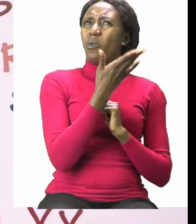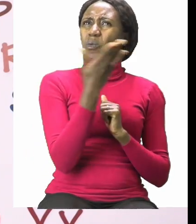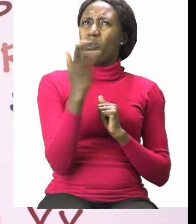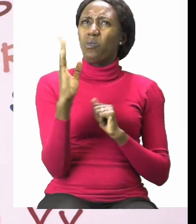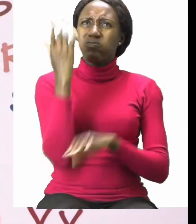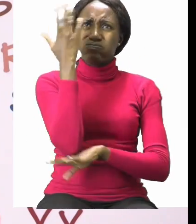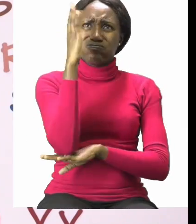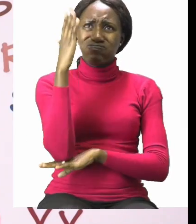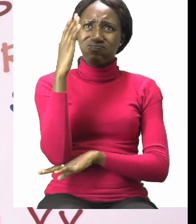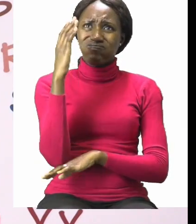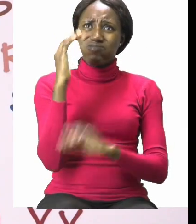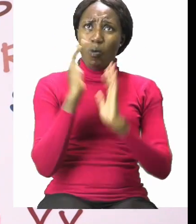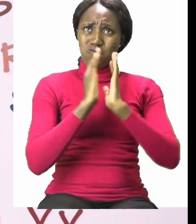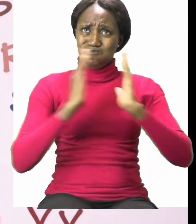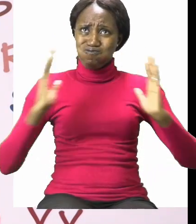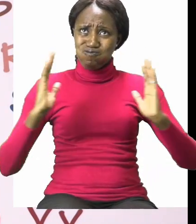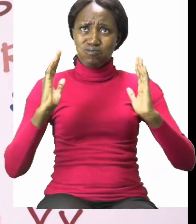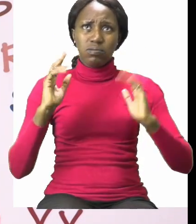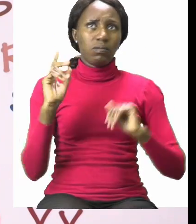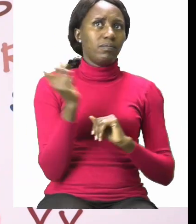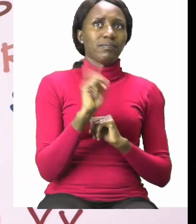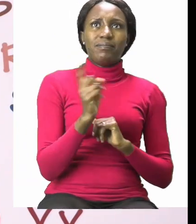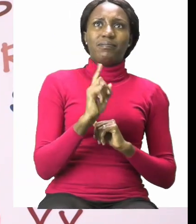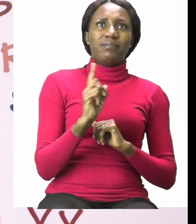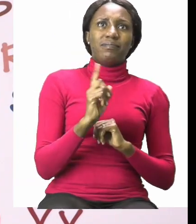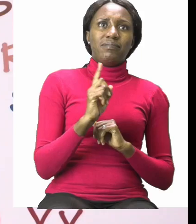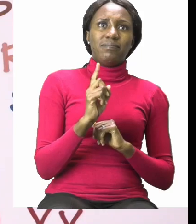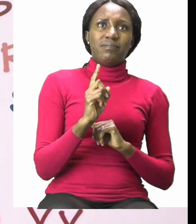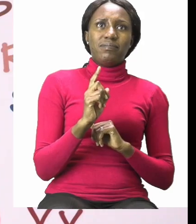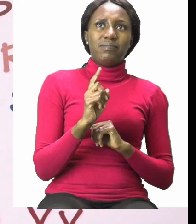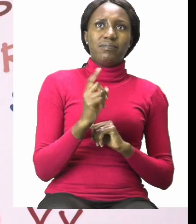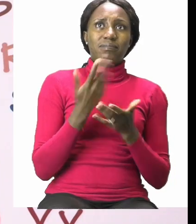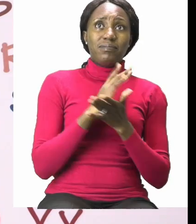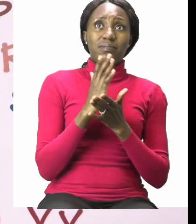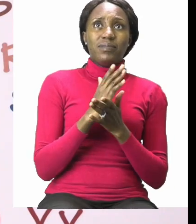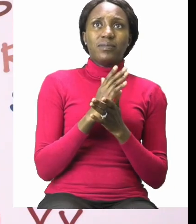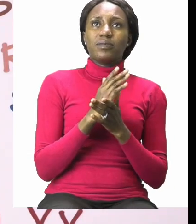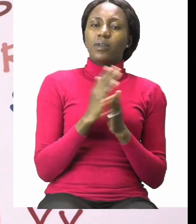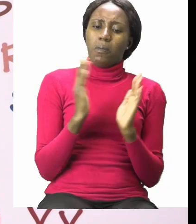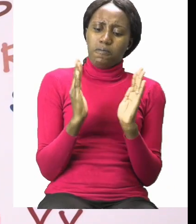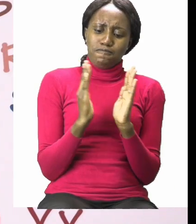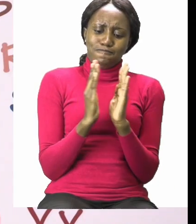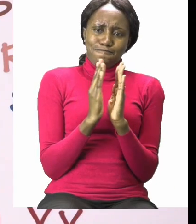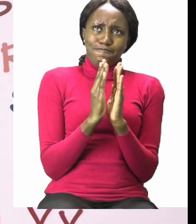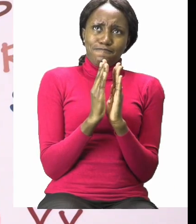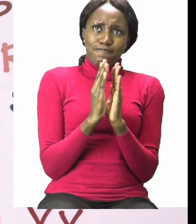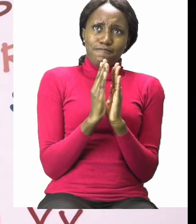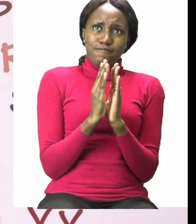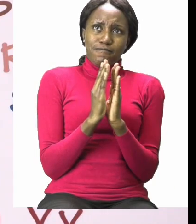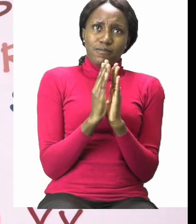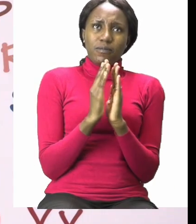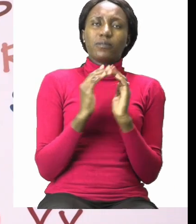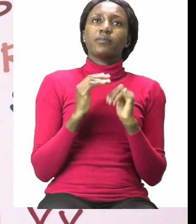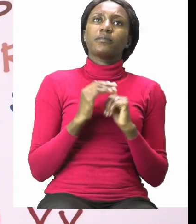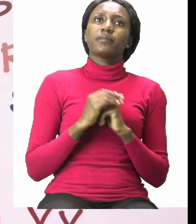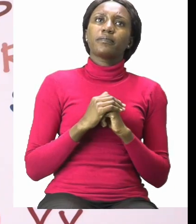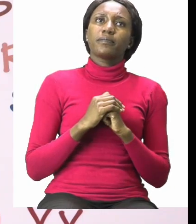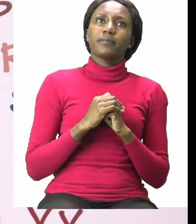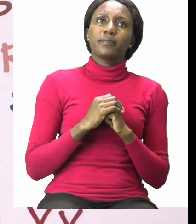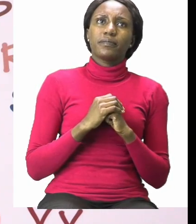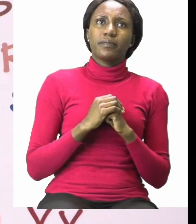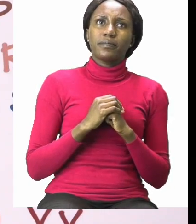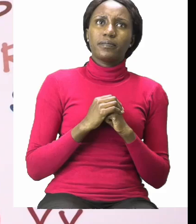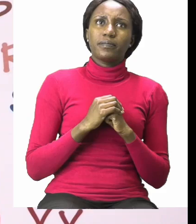thick. Remember, if I need both of my hands and my arms, then that means it